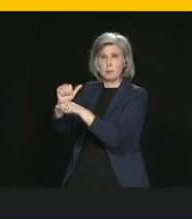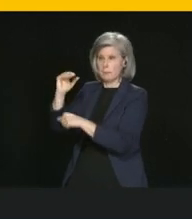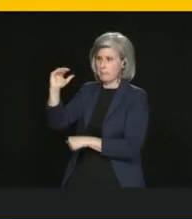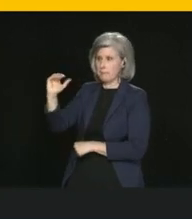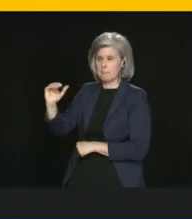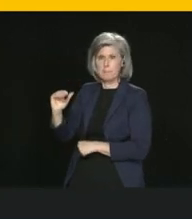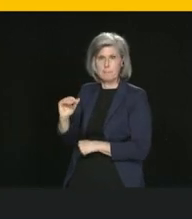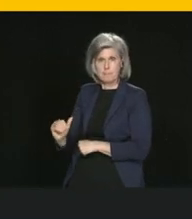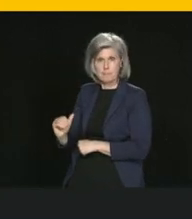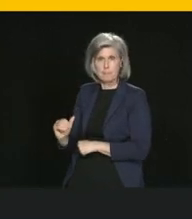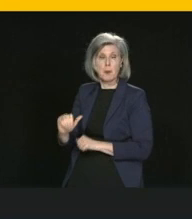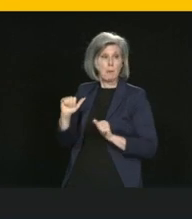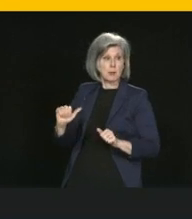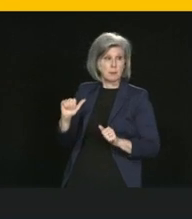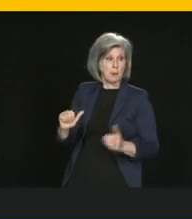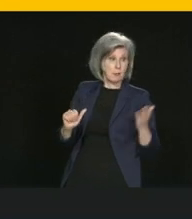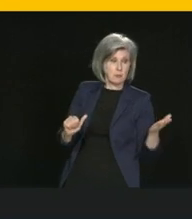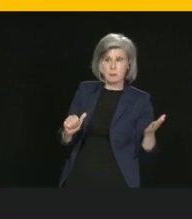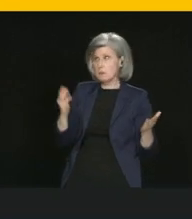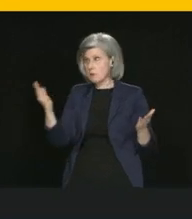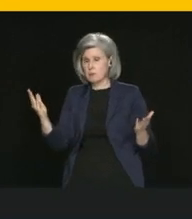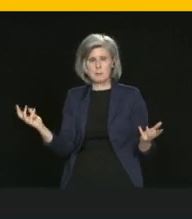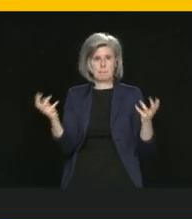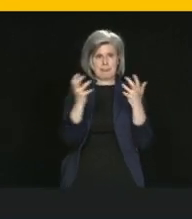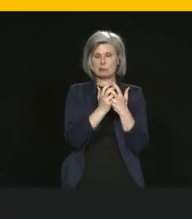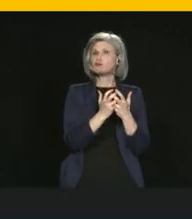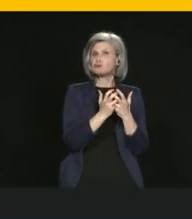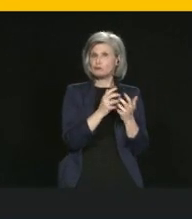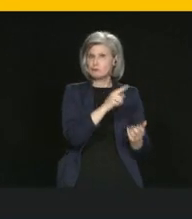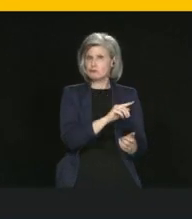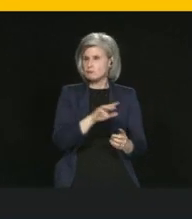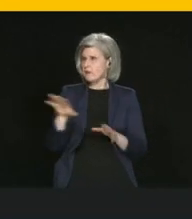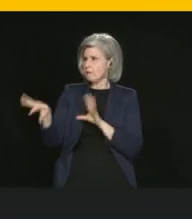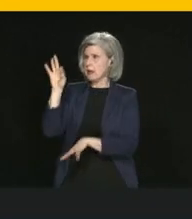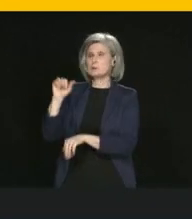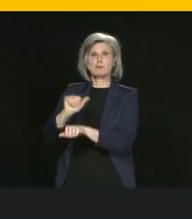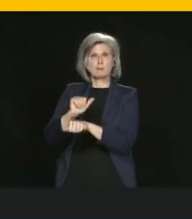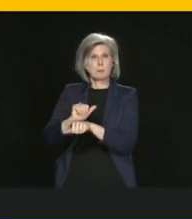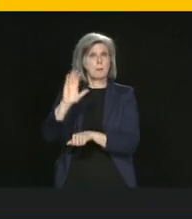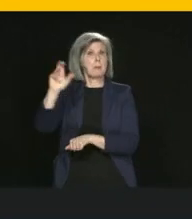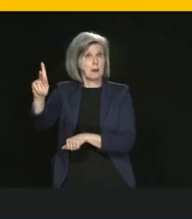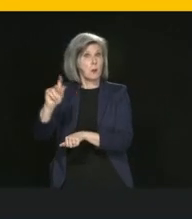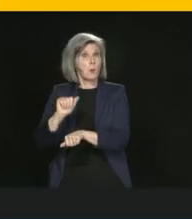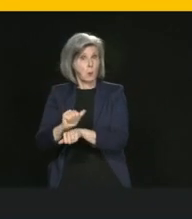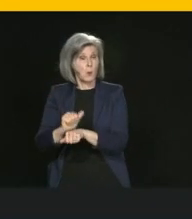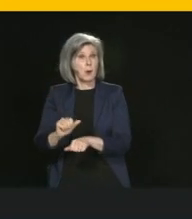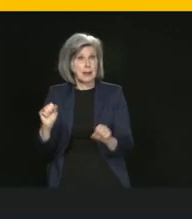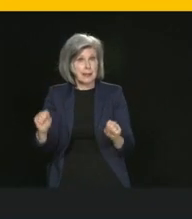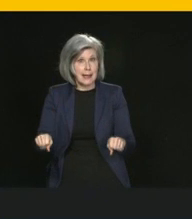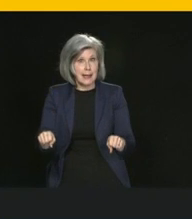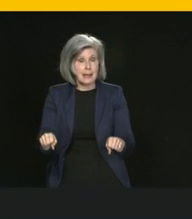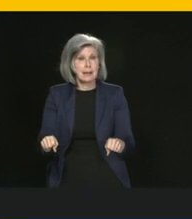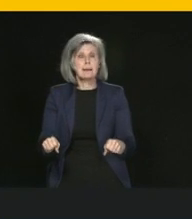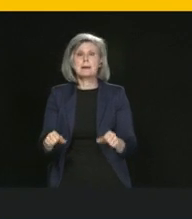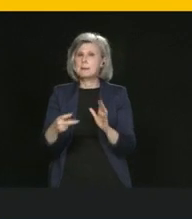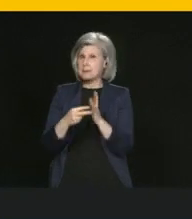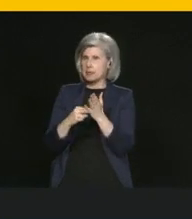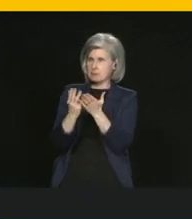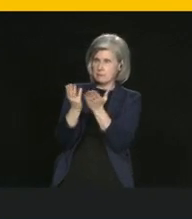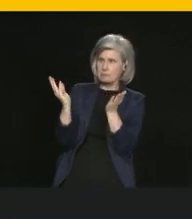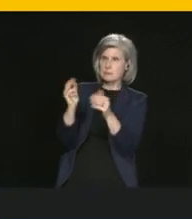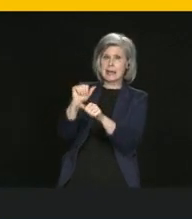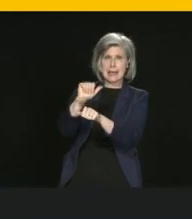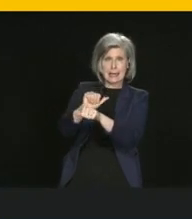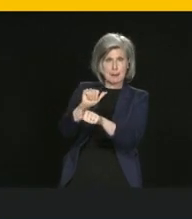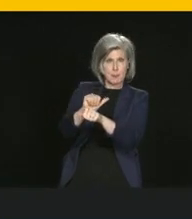this context takes into consideration evolution in the labour market, while at the same time recognizing that there still are